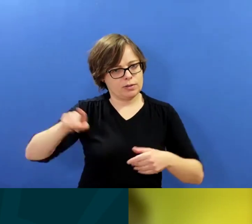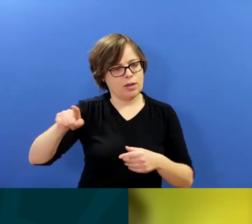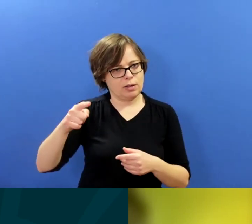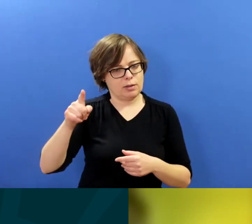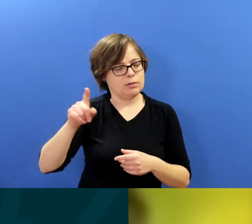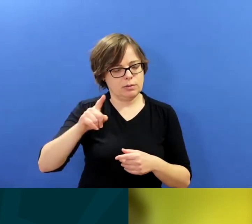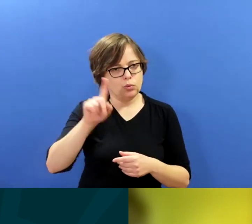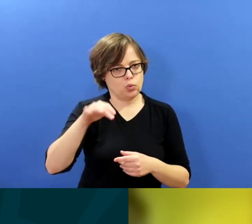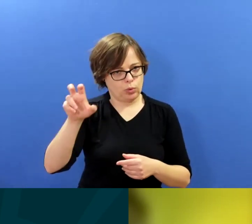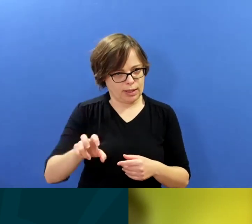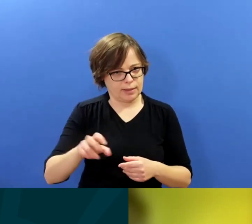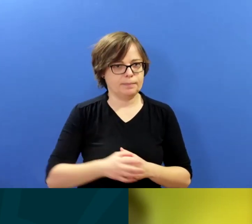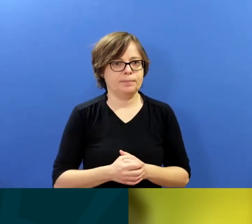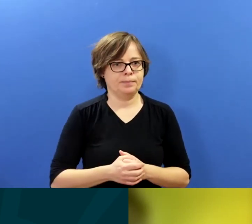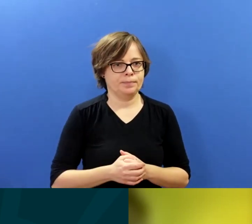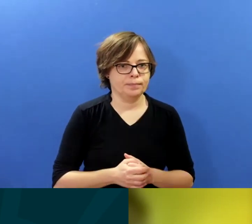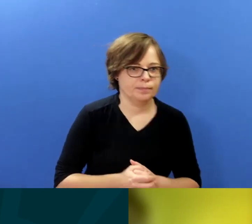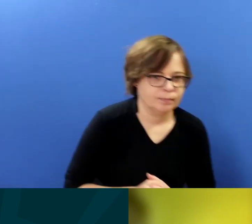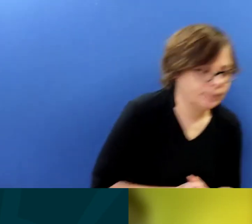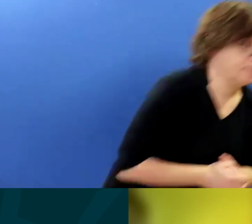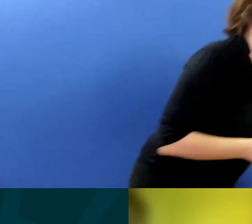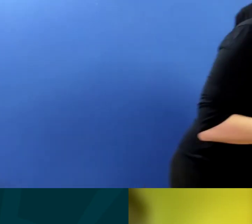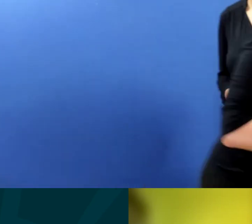Gdańsk have also been testing the one